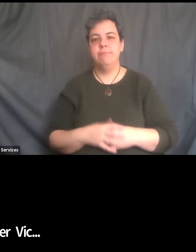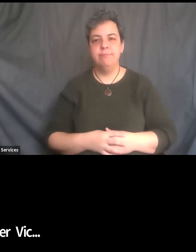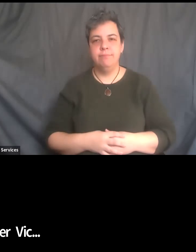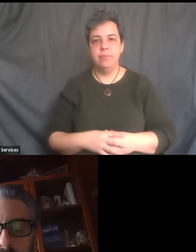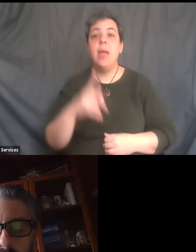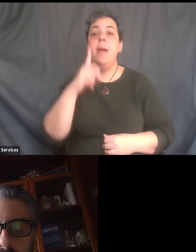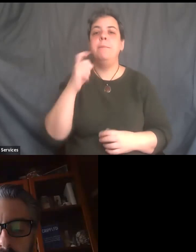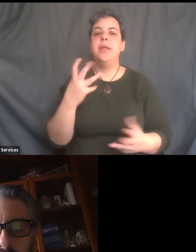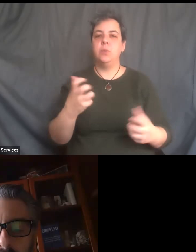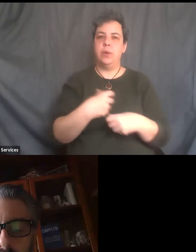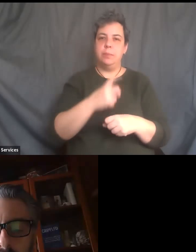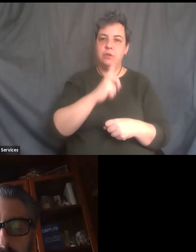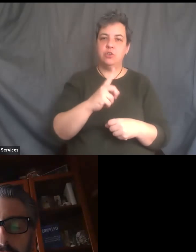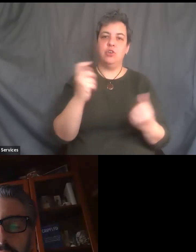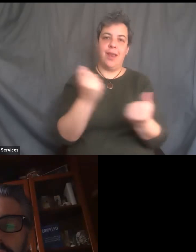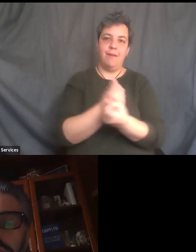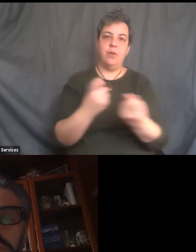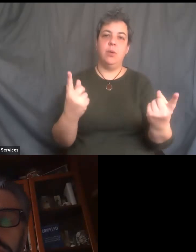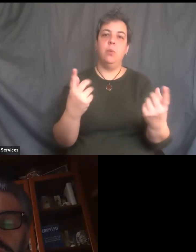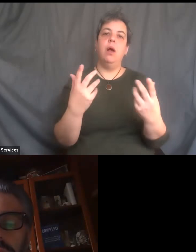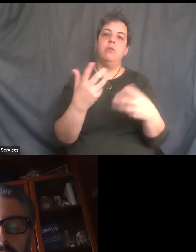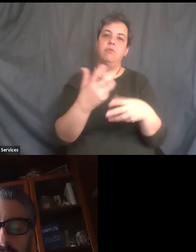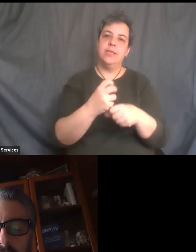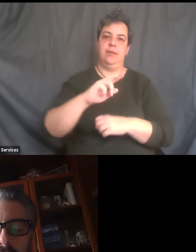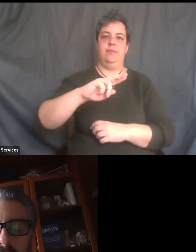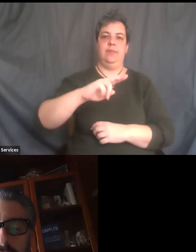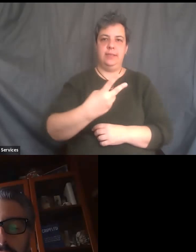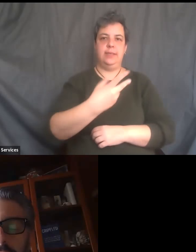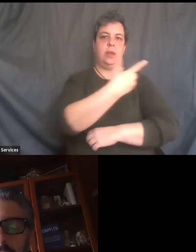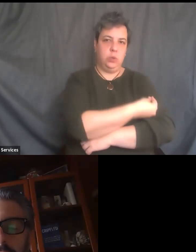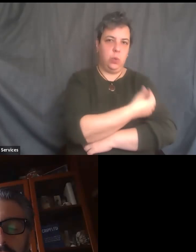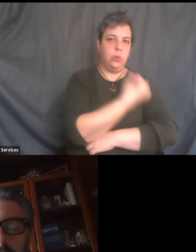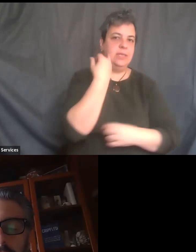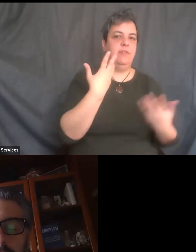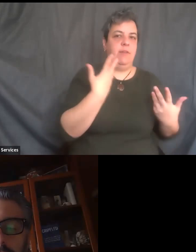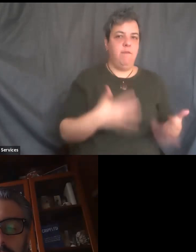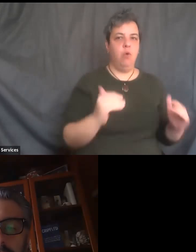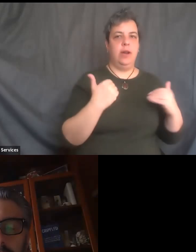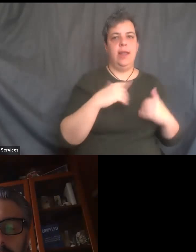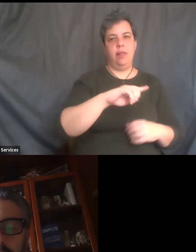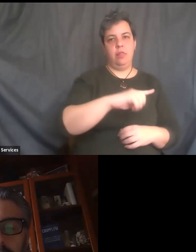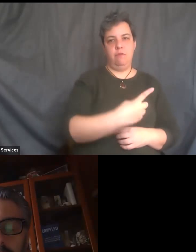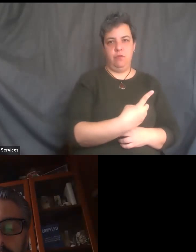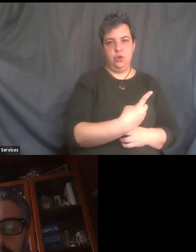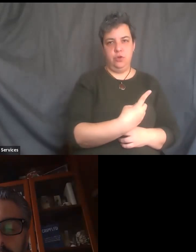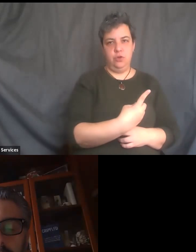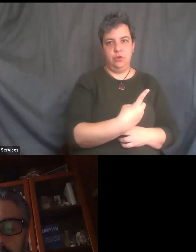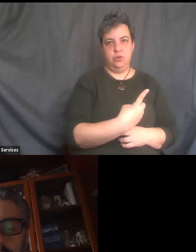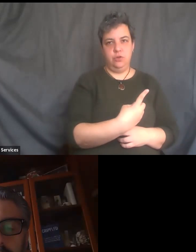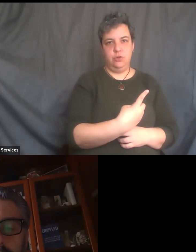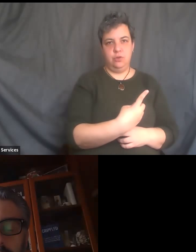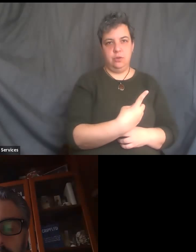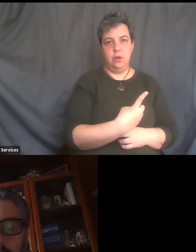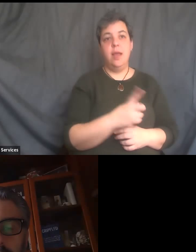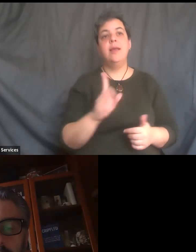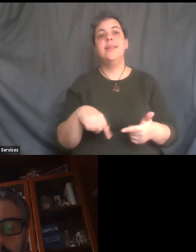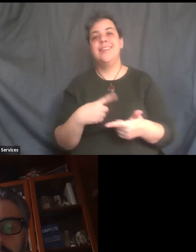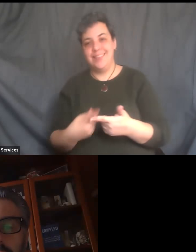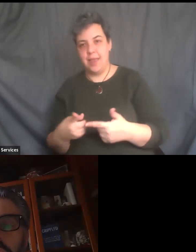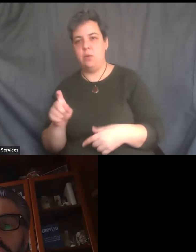dose. And as more doses come in, making sure opportunities are provided for those who need their first